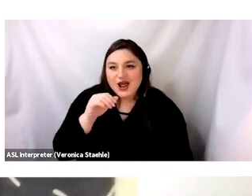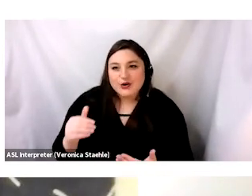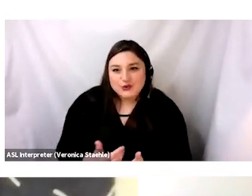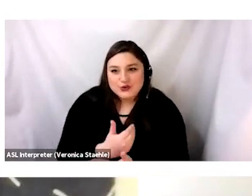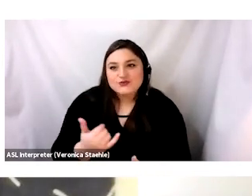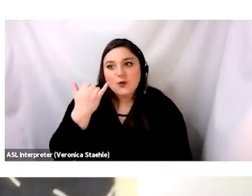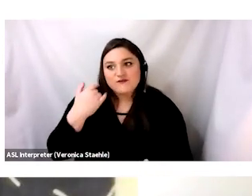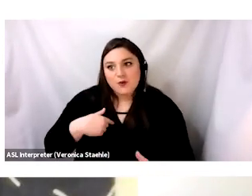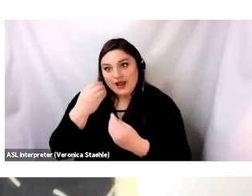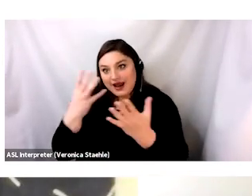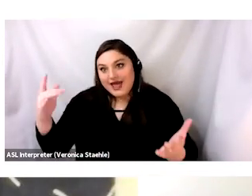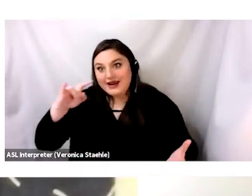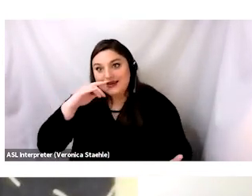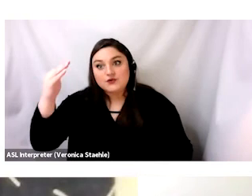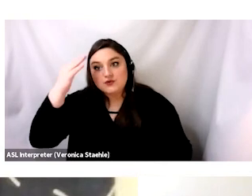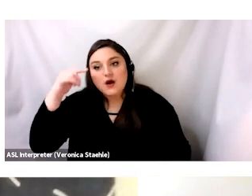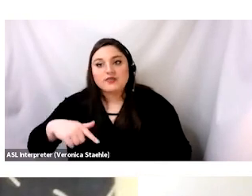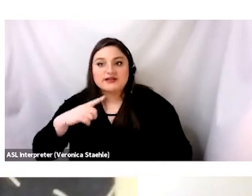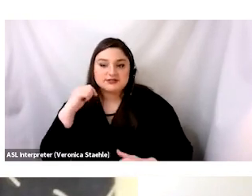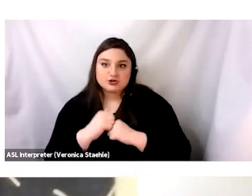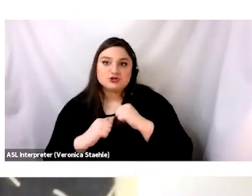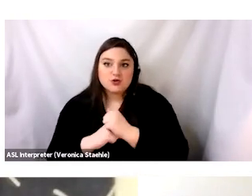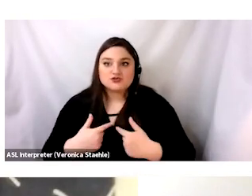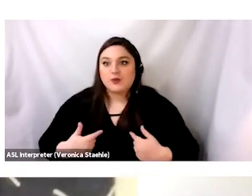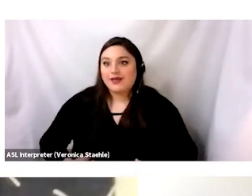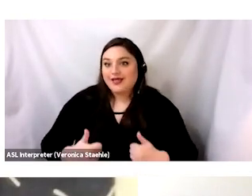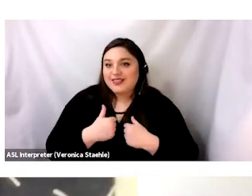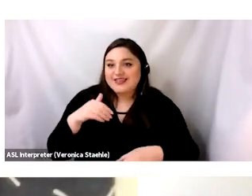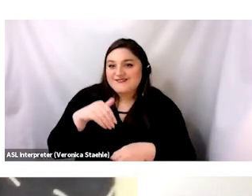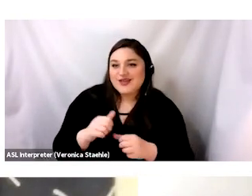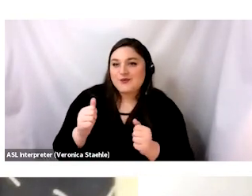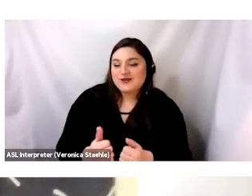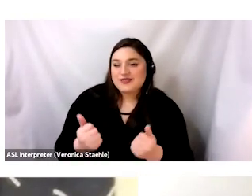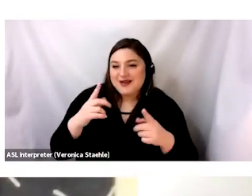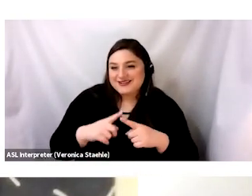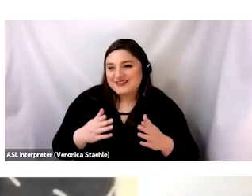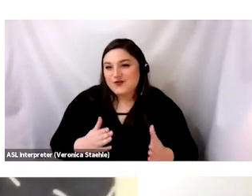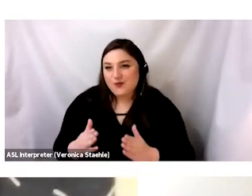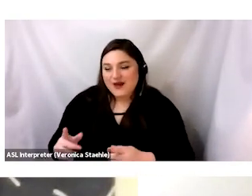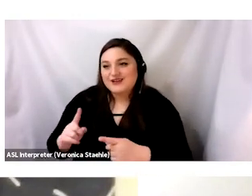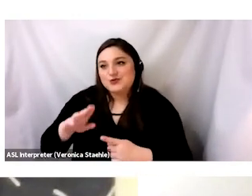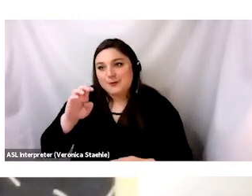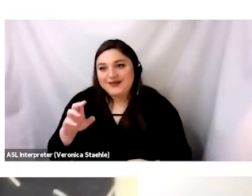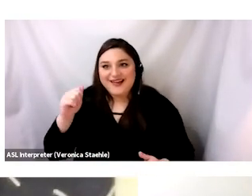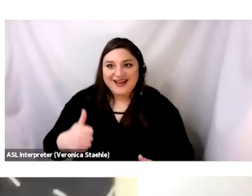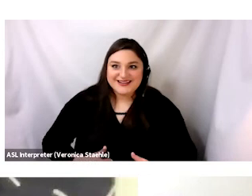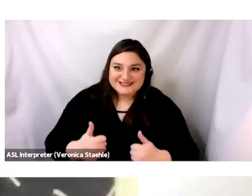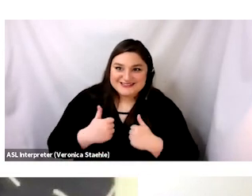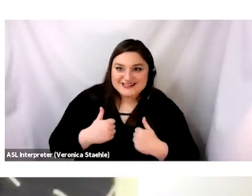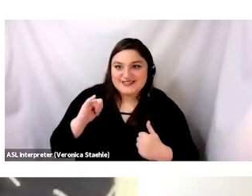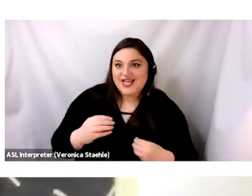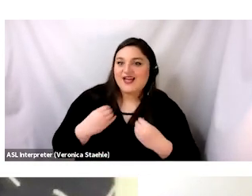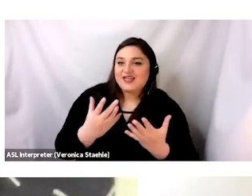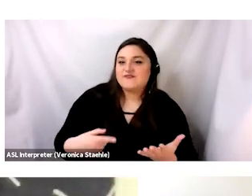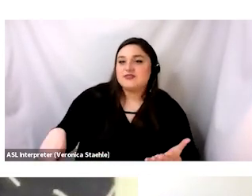letting kids know that this is the structure that we live in, but there are all these other different ways of being that exist and have existed, I think it gives